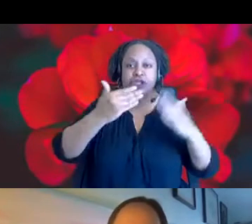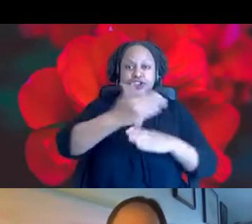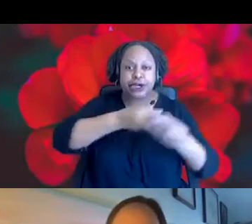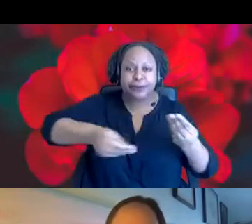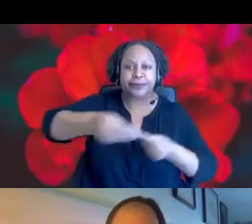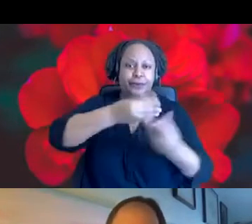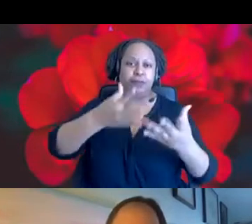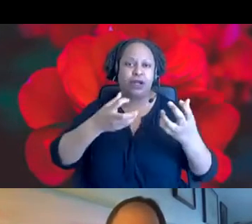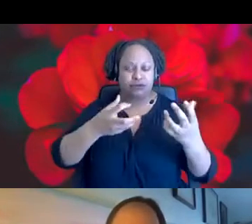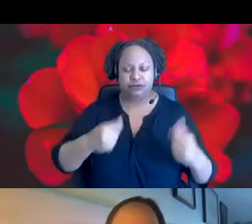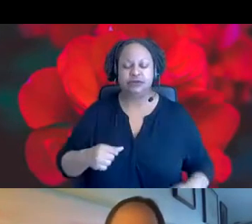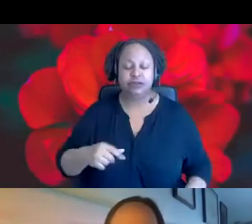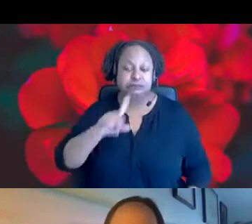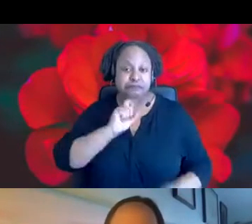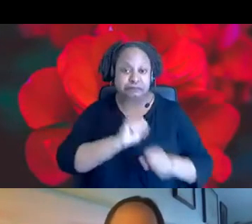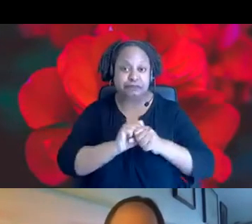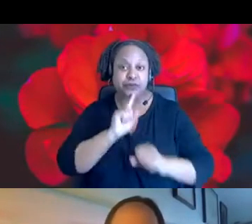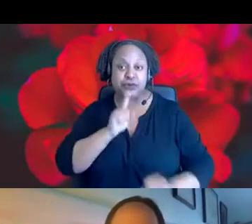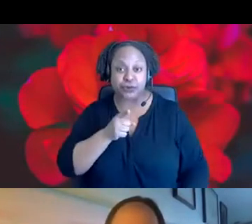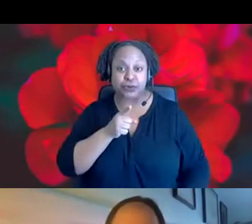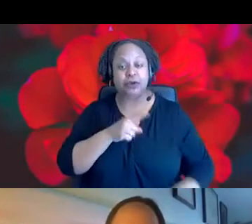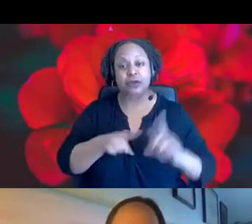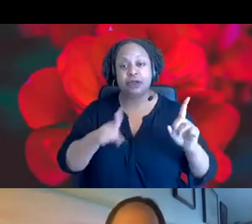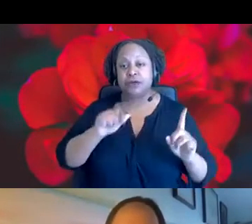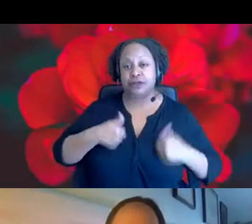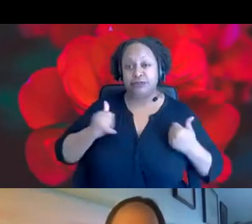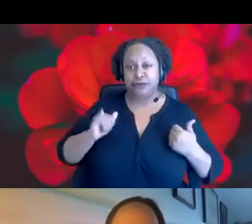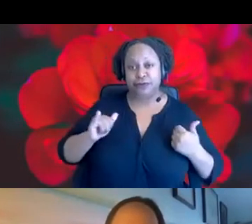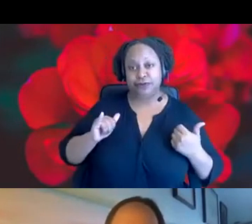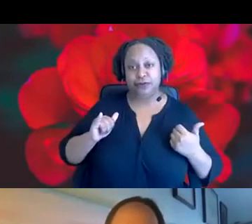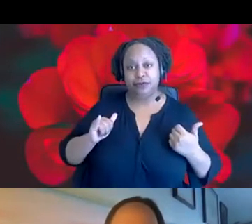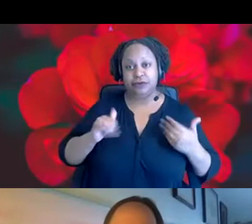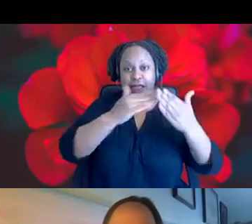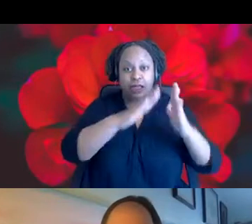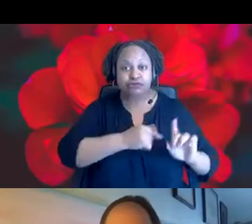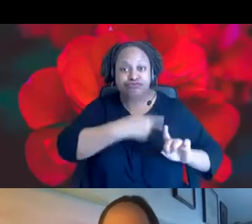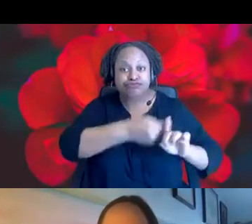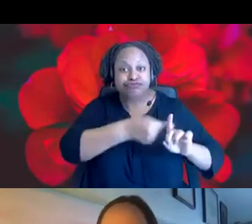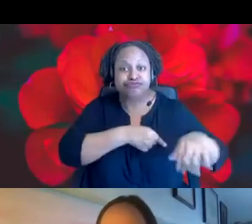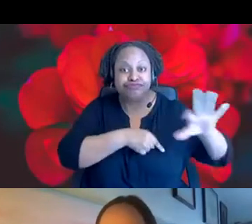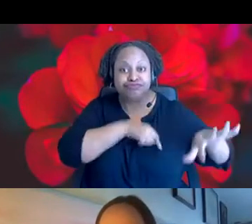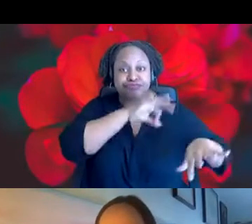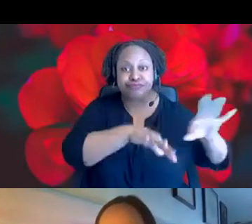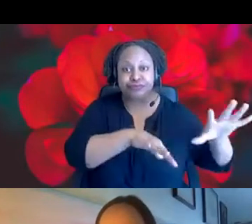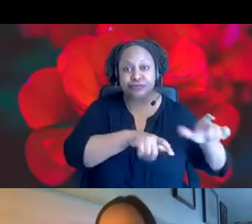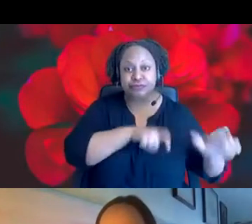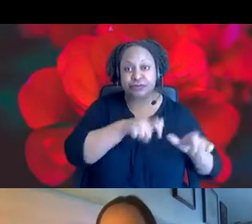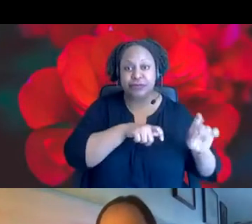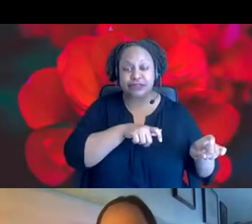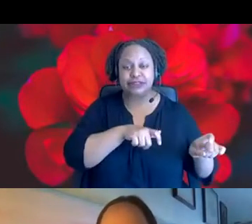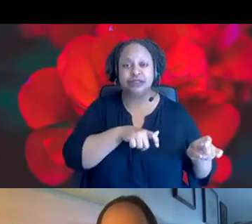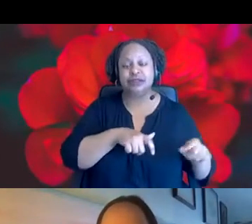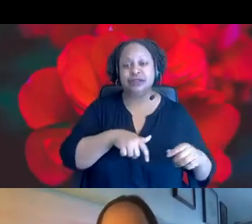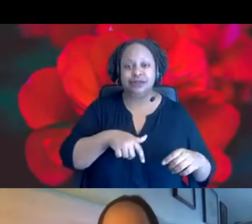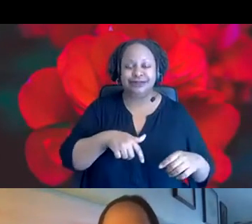do. But there's a reality of, you know, rent has to be paid. The dinosaurs have to be kept cool, right?